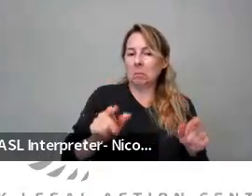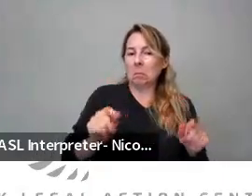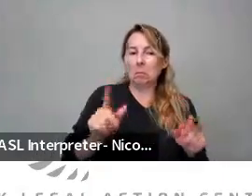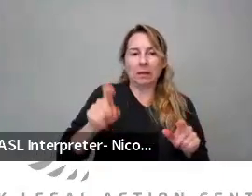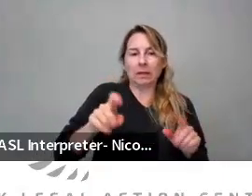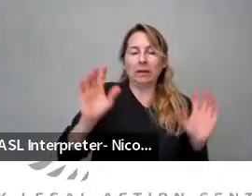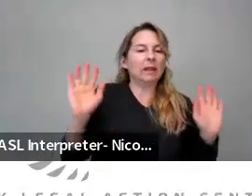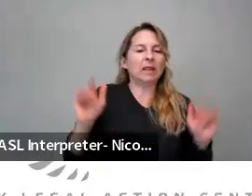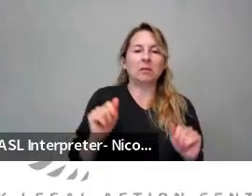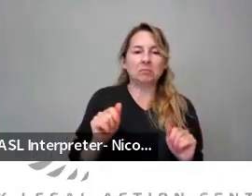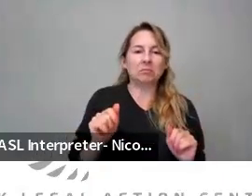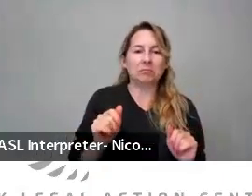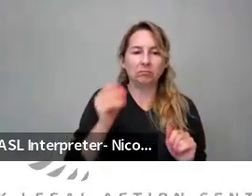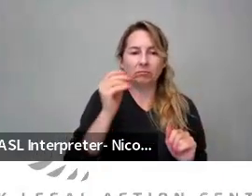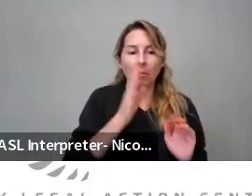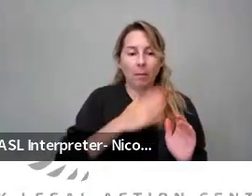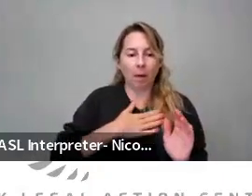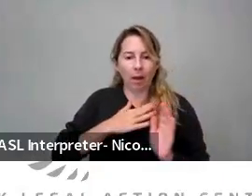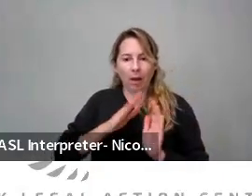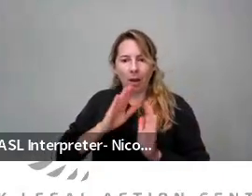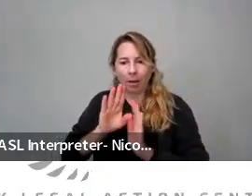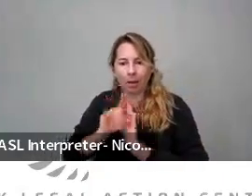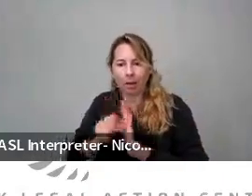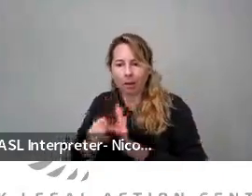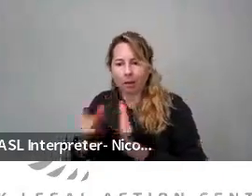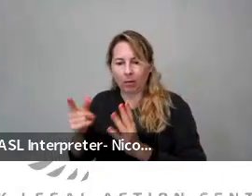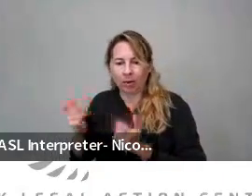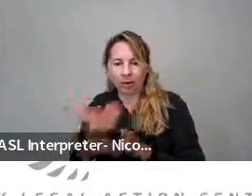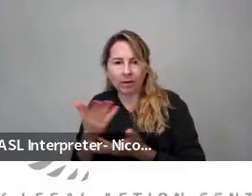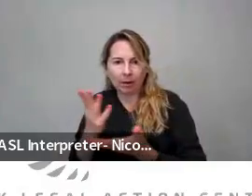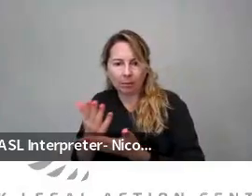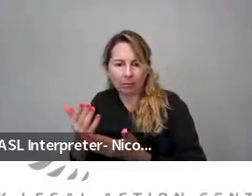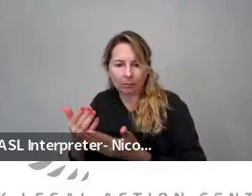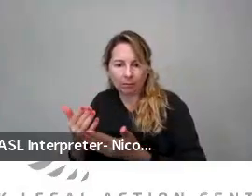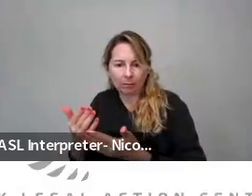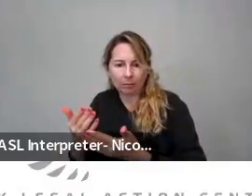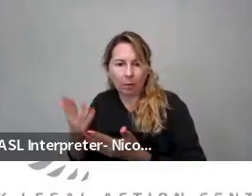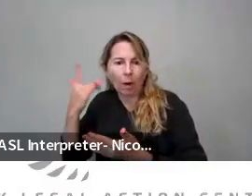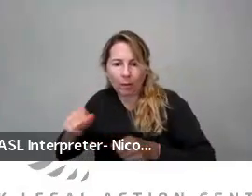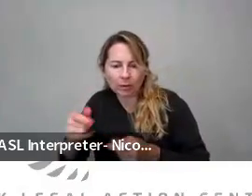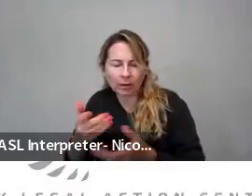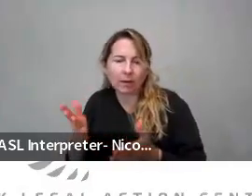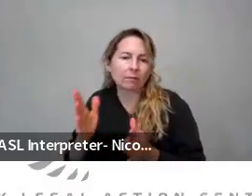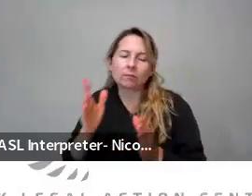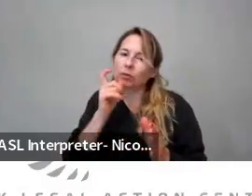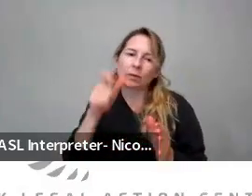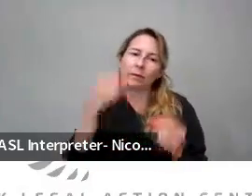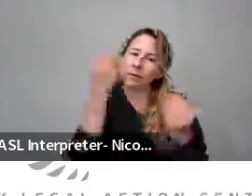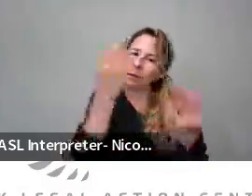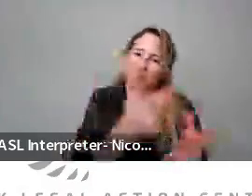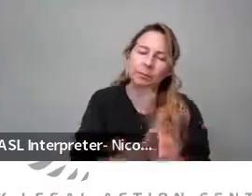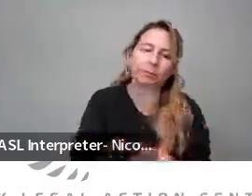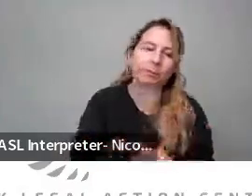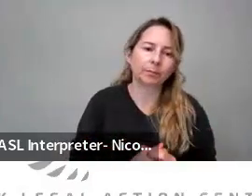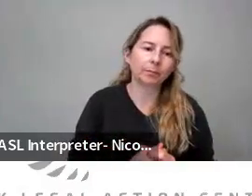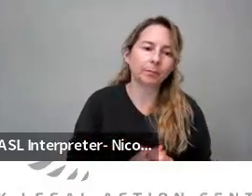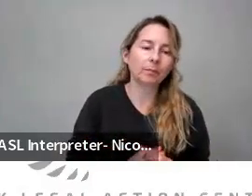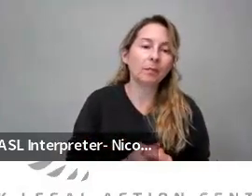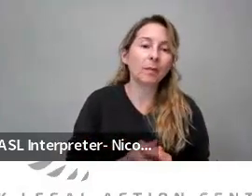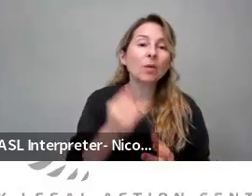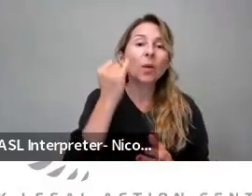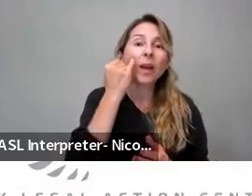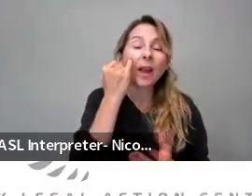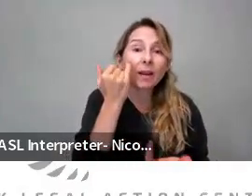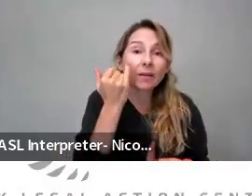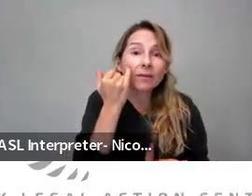medicals that lie behind it, it's not for the landlord to have that information. So if you get that the landlord is asking you